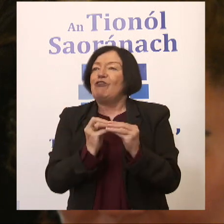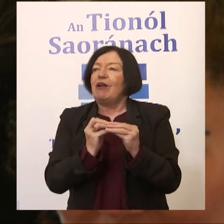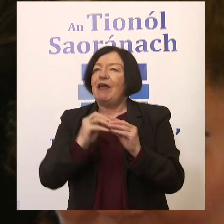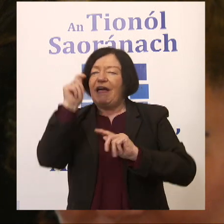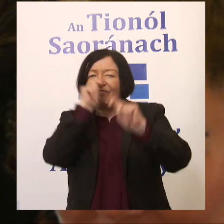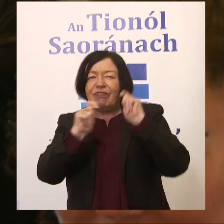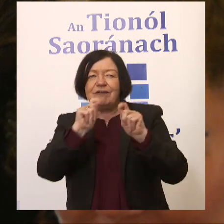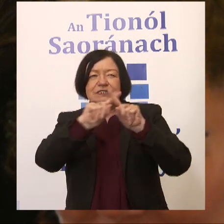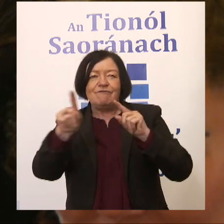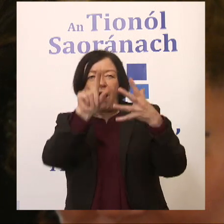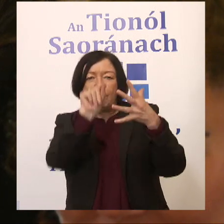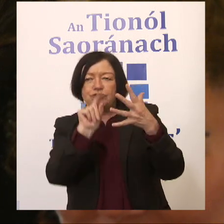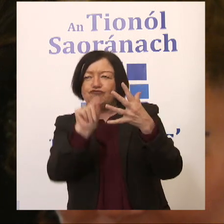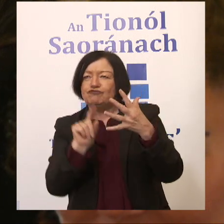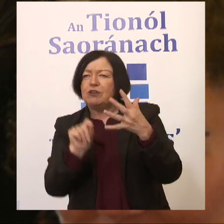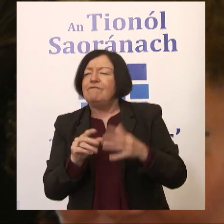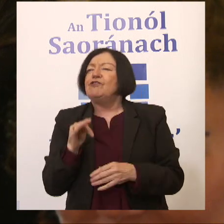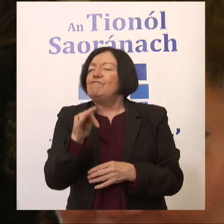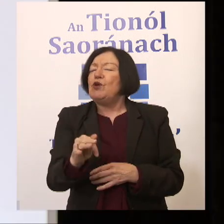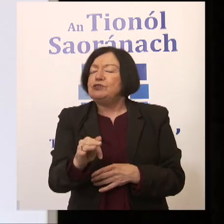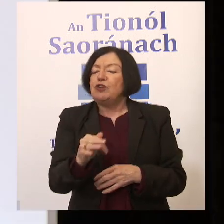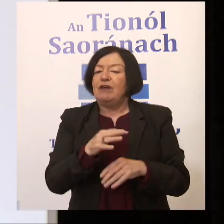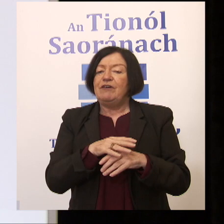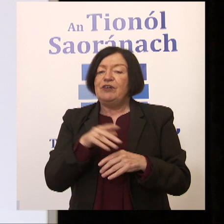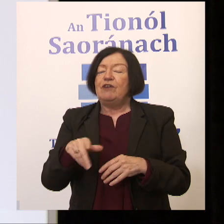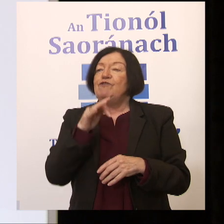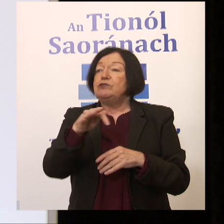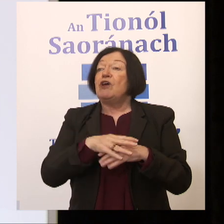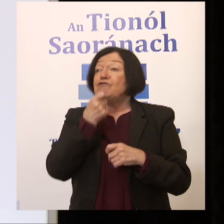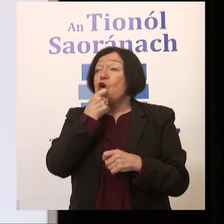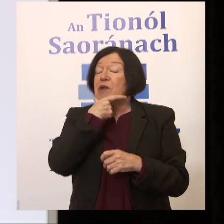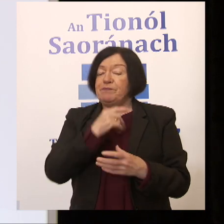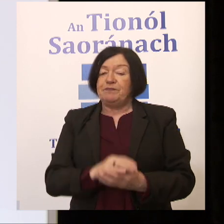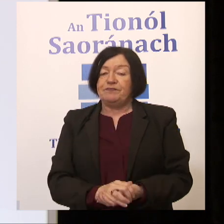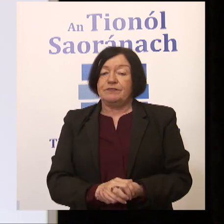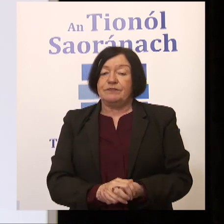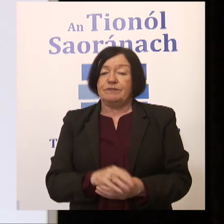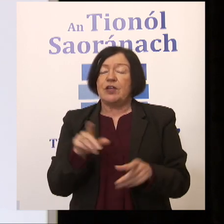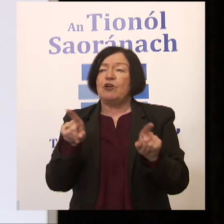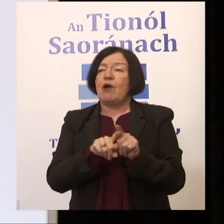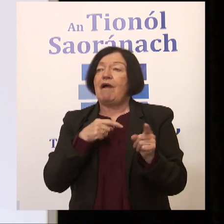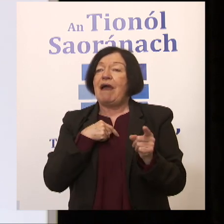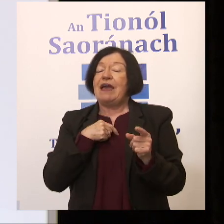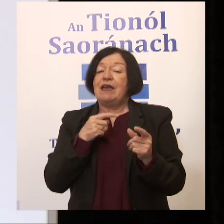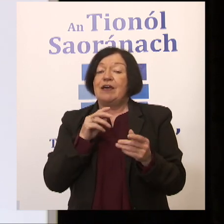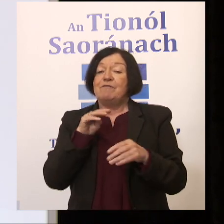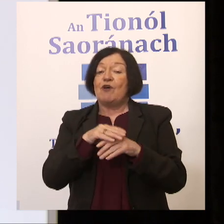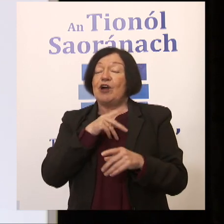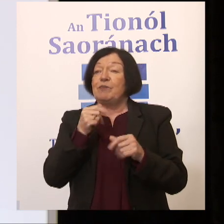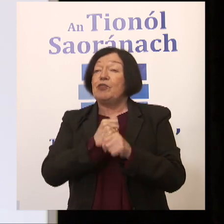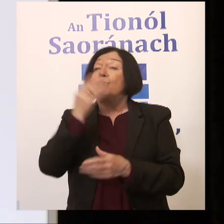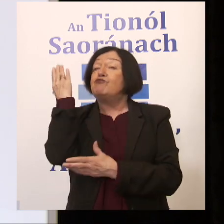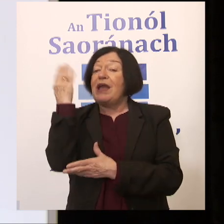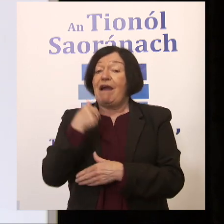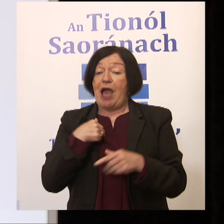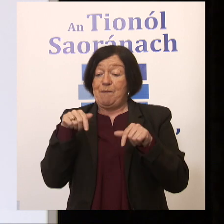through different options for the future of Dublin. I should also say, before getting into the presentation,